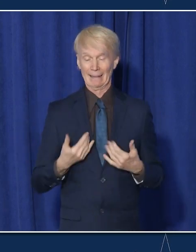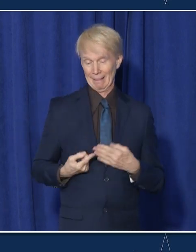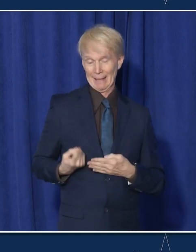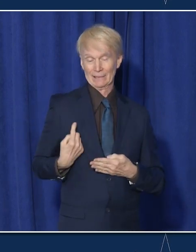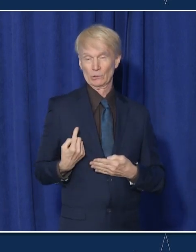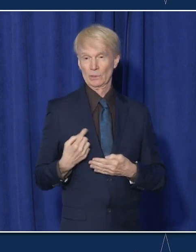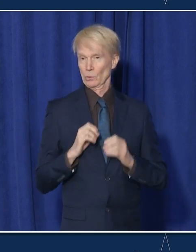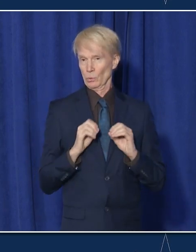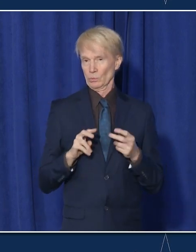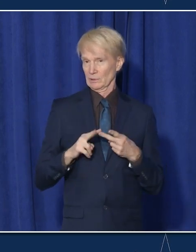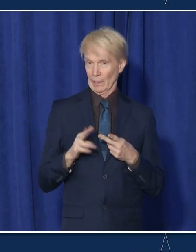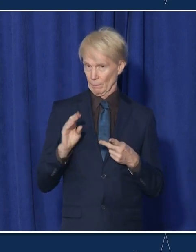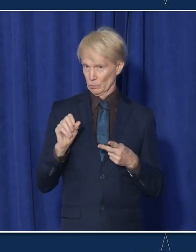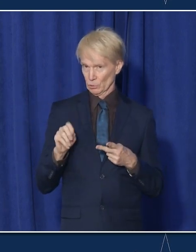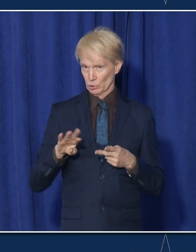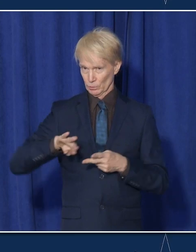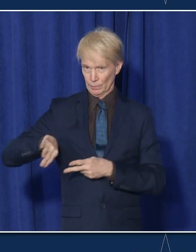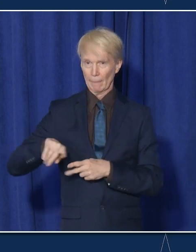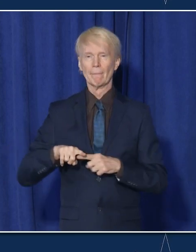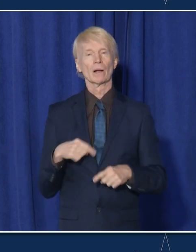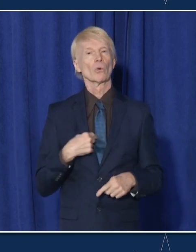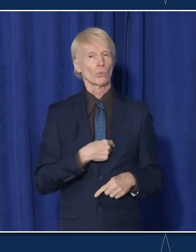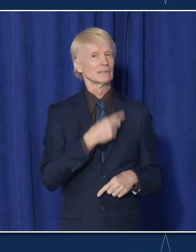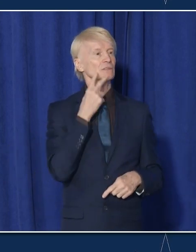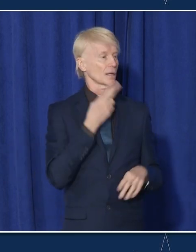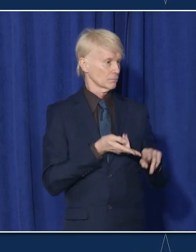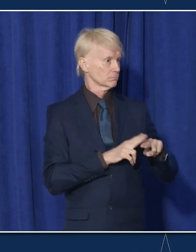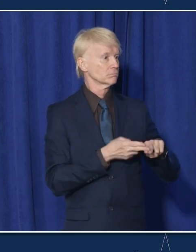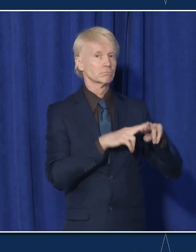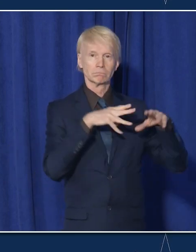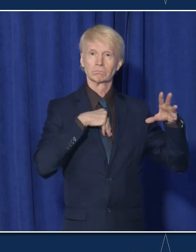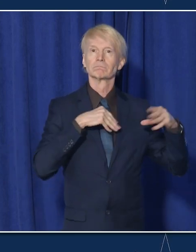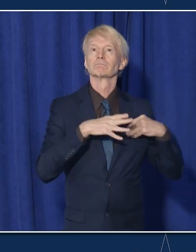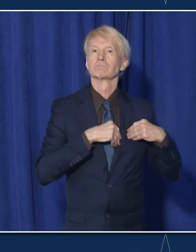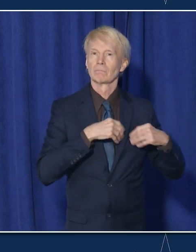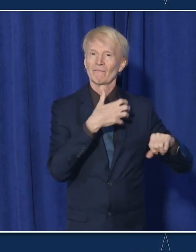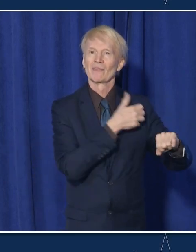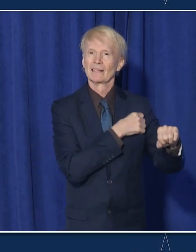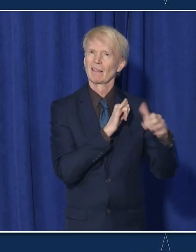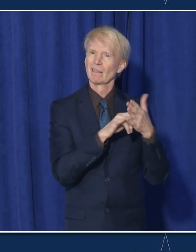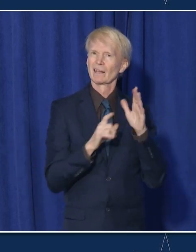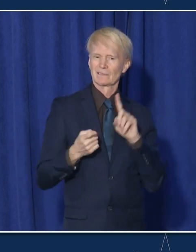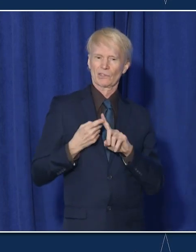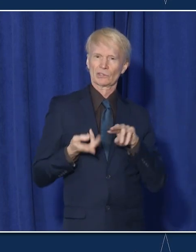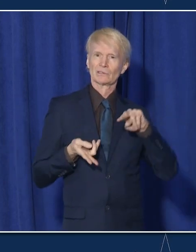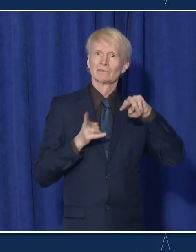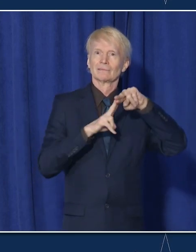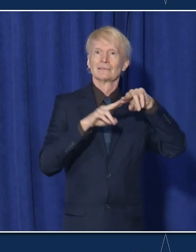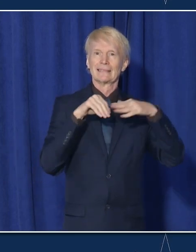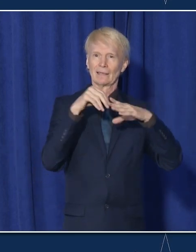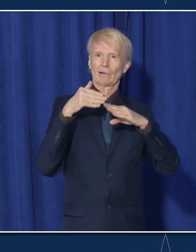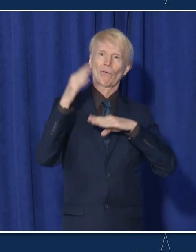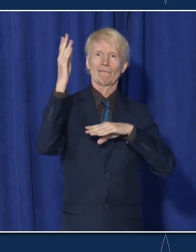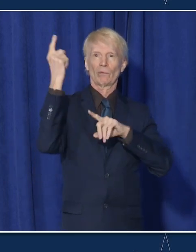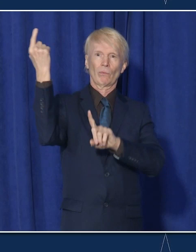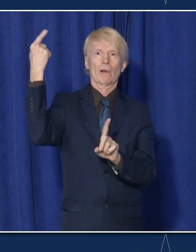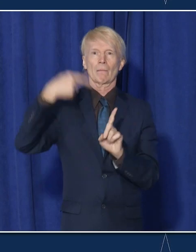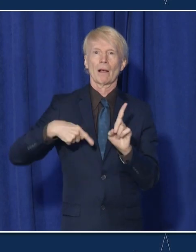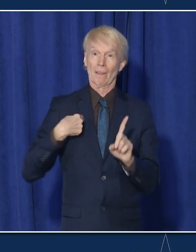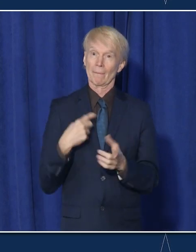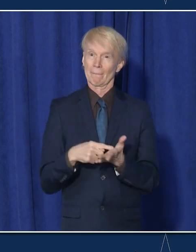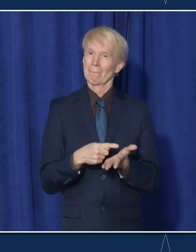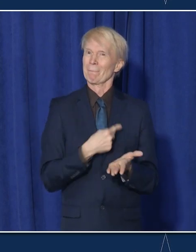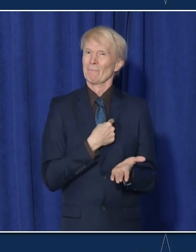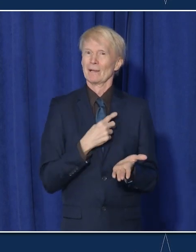we saw an increase in vaccinations from the previous week, our first increase in over a month. That's great to see us being prepared as a city